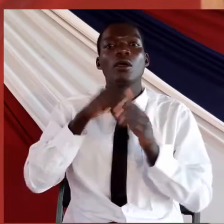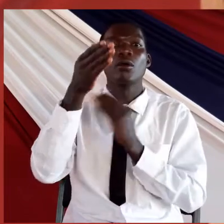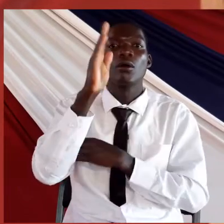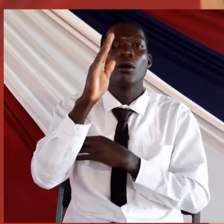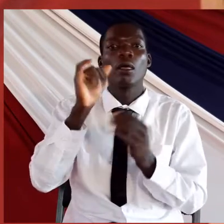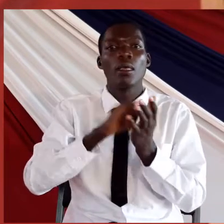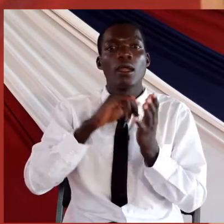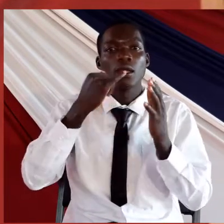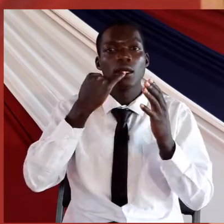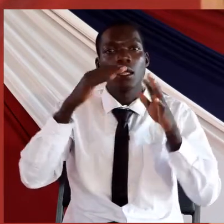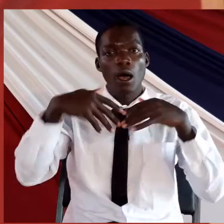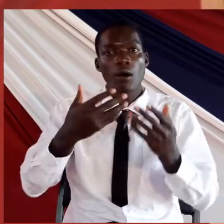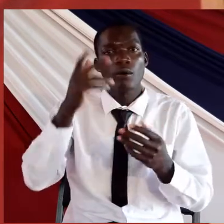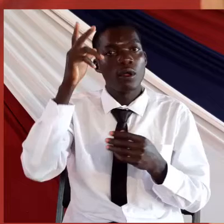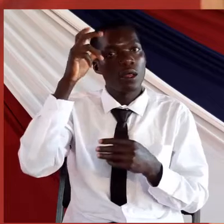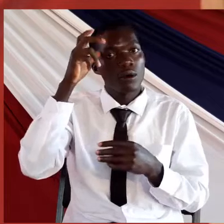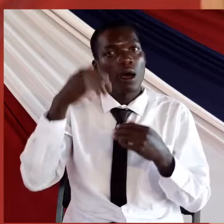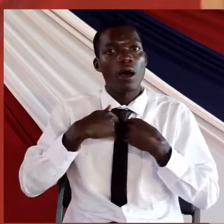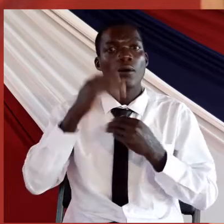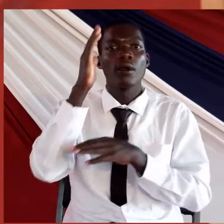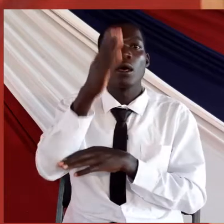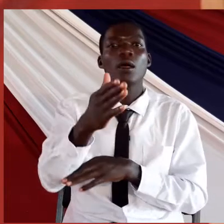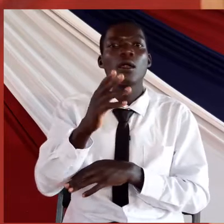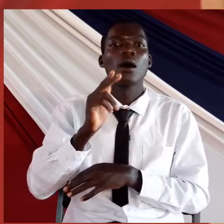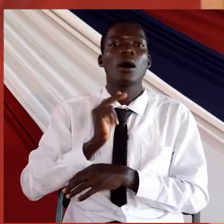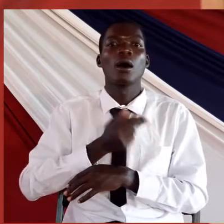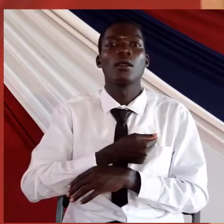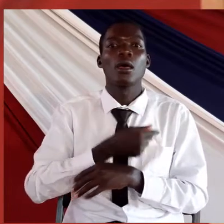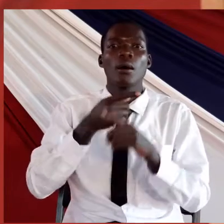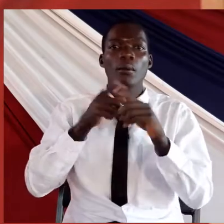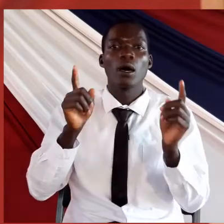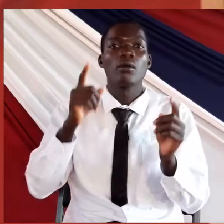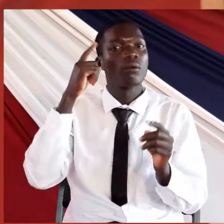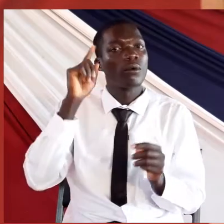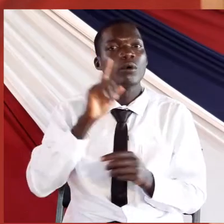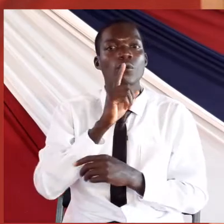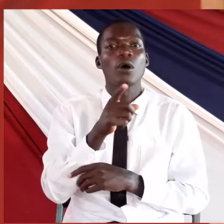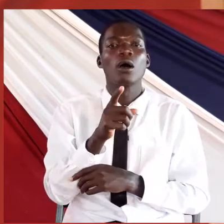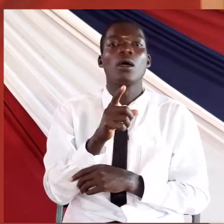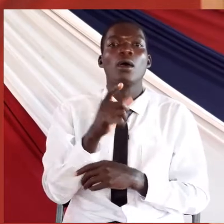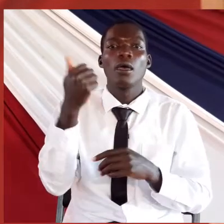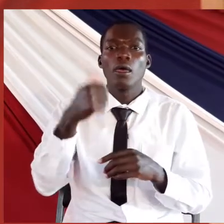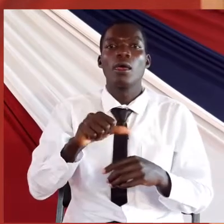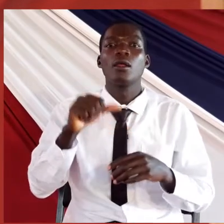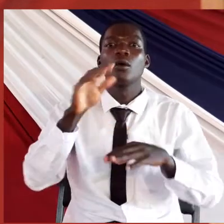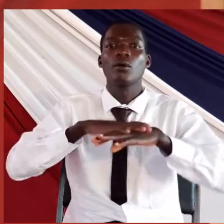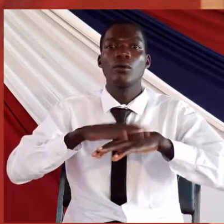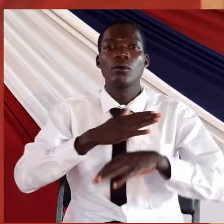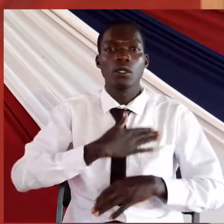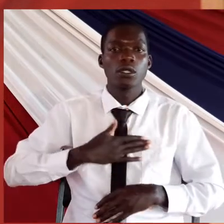is how the devil has misdirected us. Mm-hmm. But for sure, any good scientist,